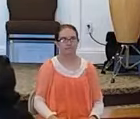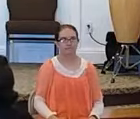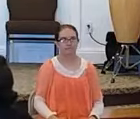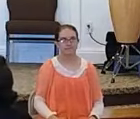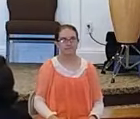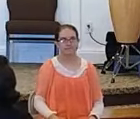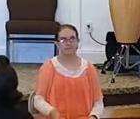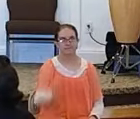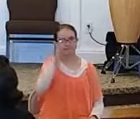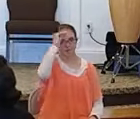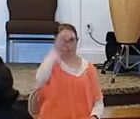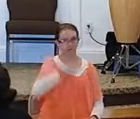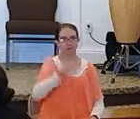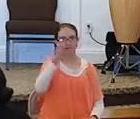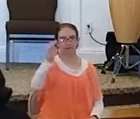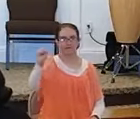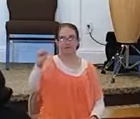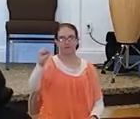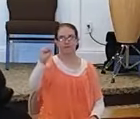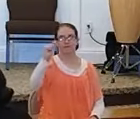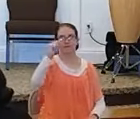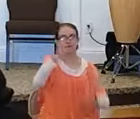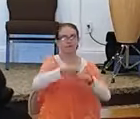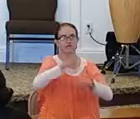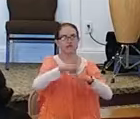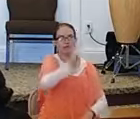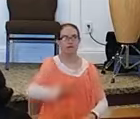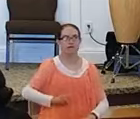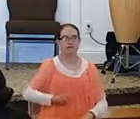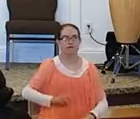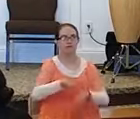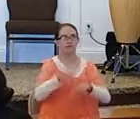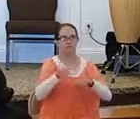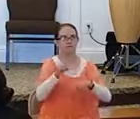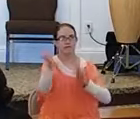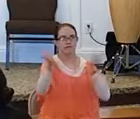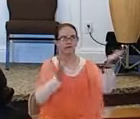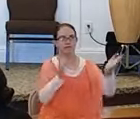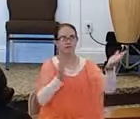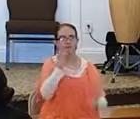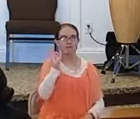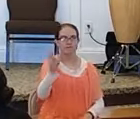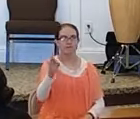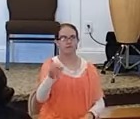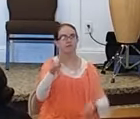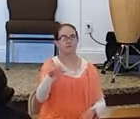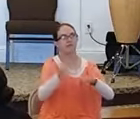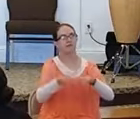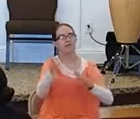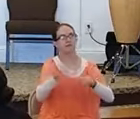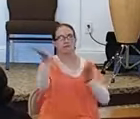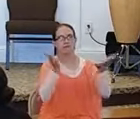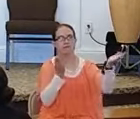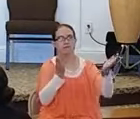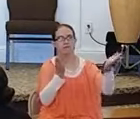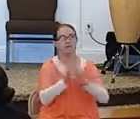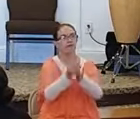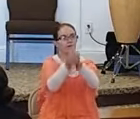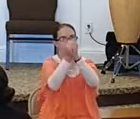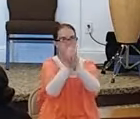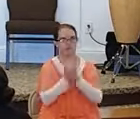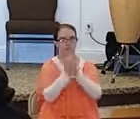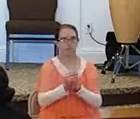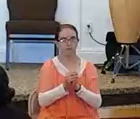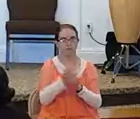Hallelujah. Remember, the Lee Stone King talks about a time he was sitting in a service. He wasn't preaching that, and he was just sitting in the service, and they begin to worship. And I